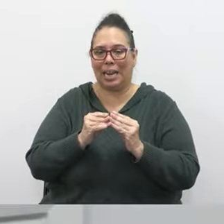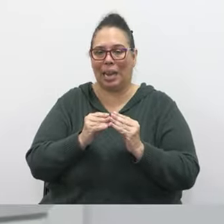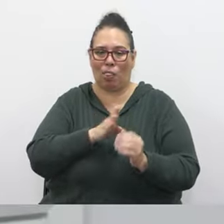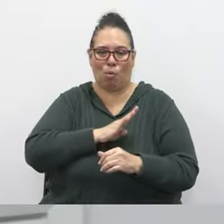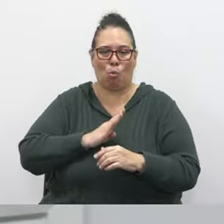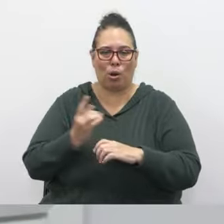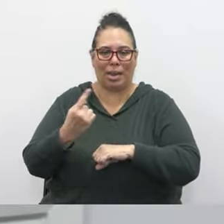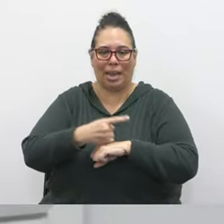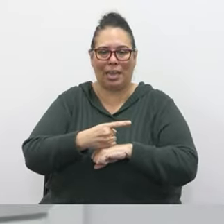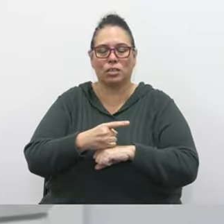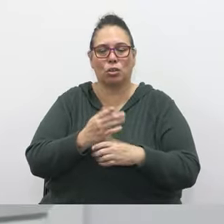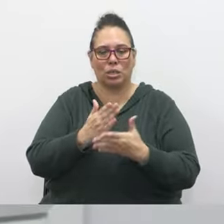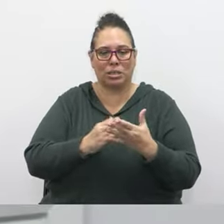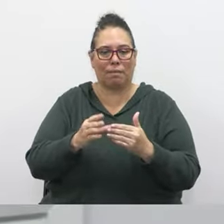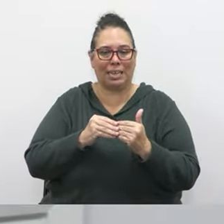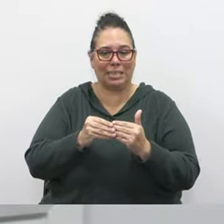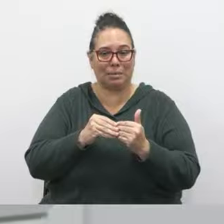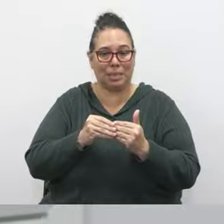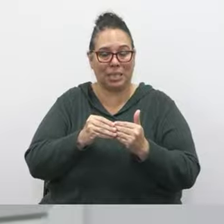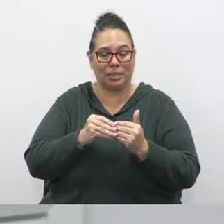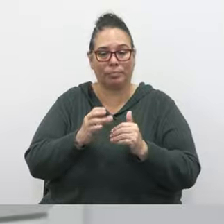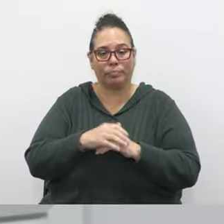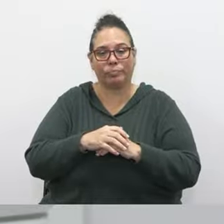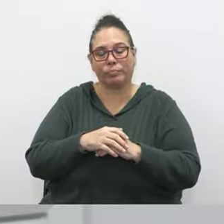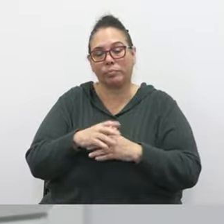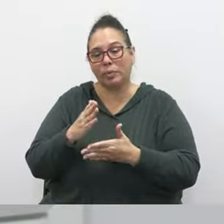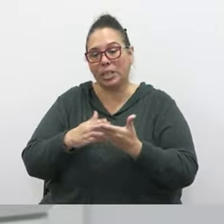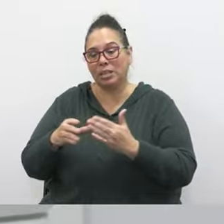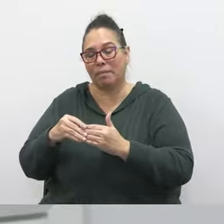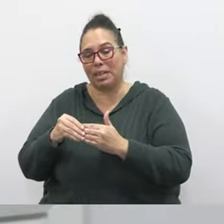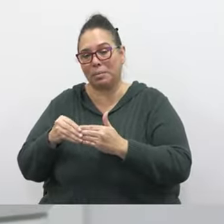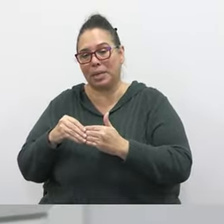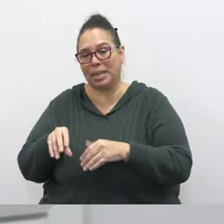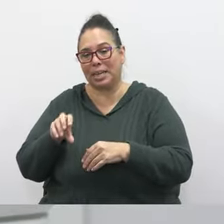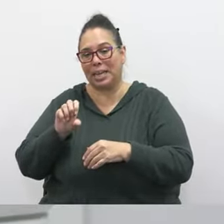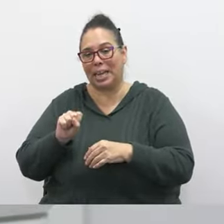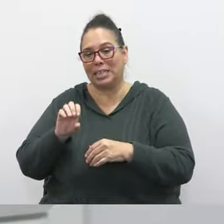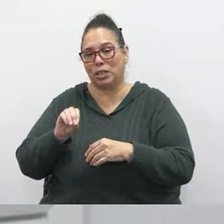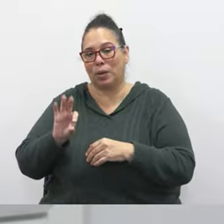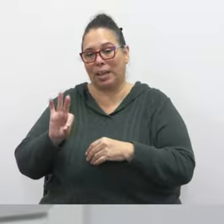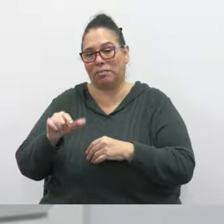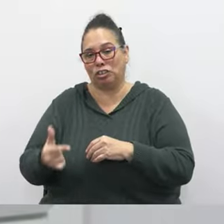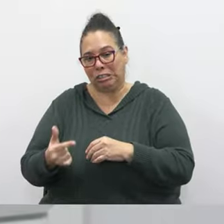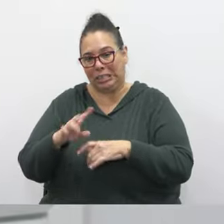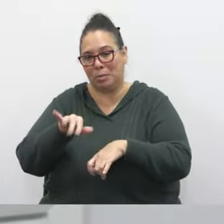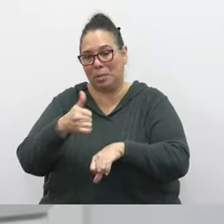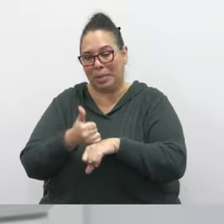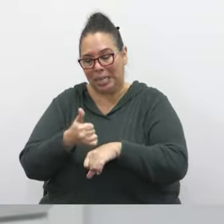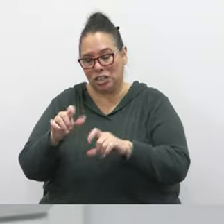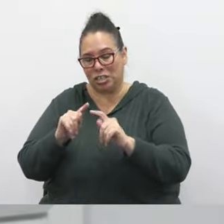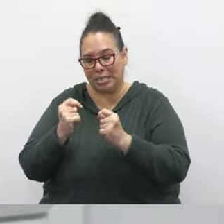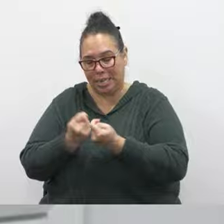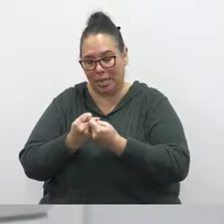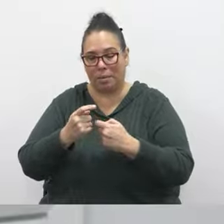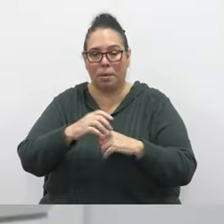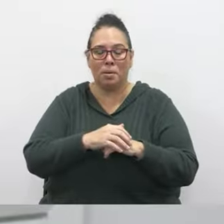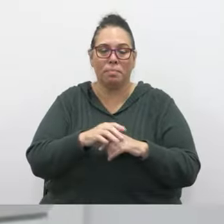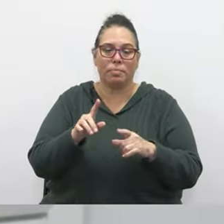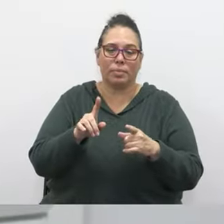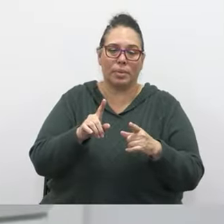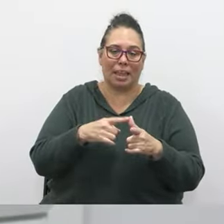There's some flexibility there. There's some flexibility with the SOFG implementation team. And